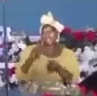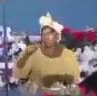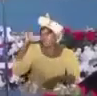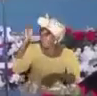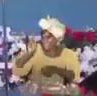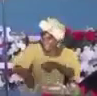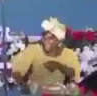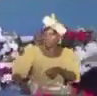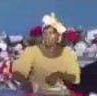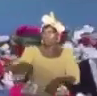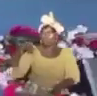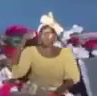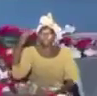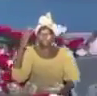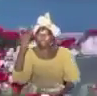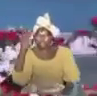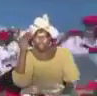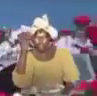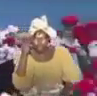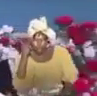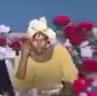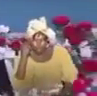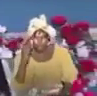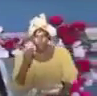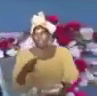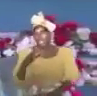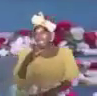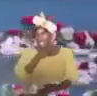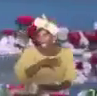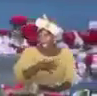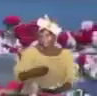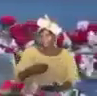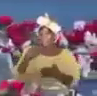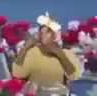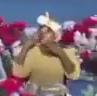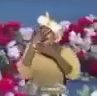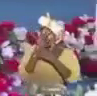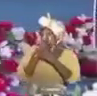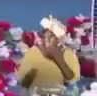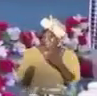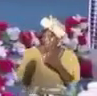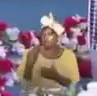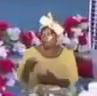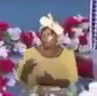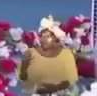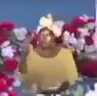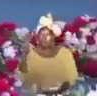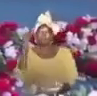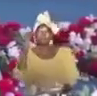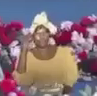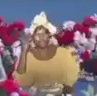into a cycle of calamities. Lack of discernment.